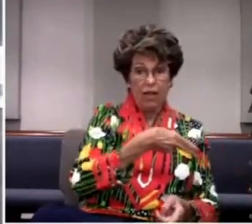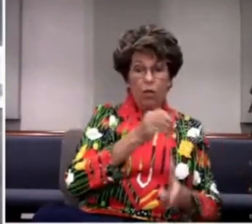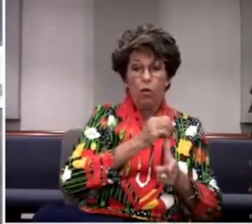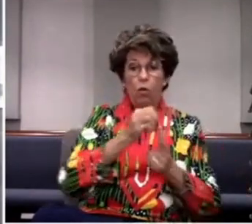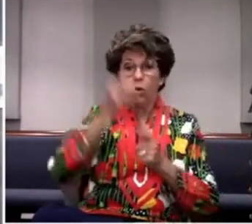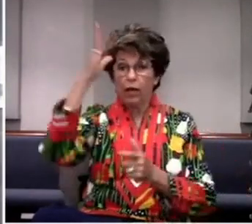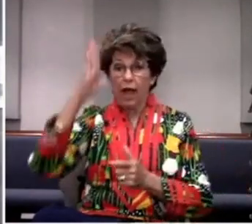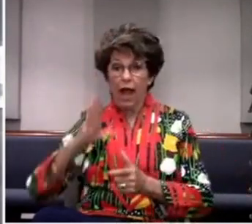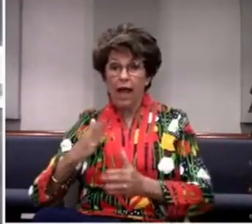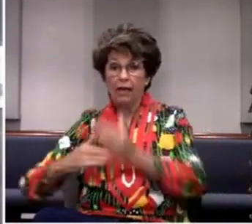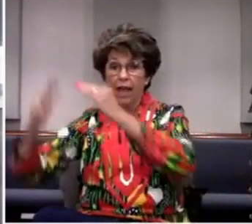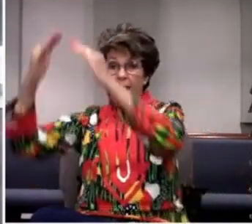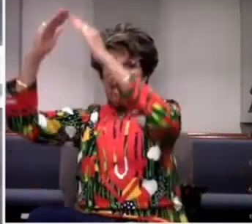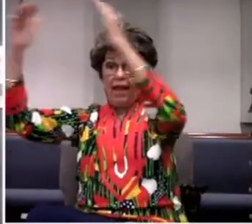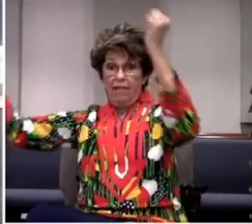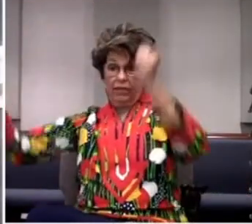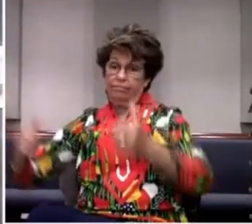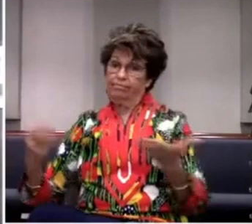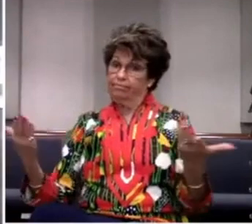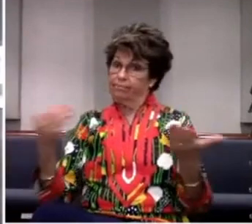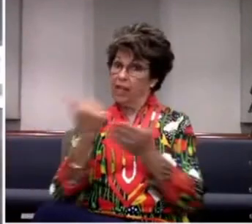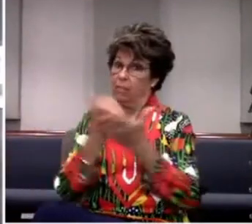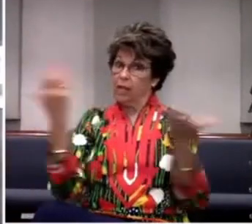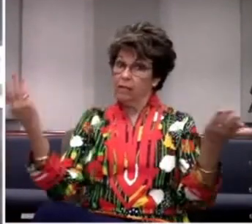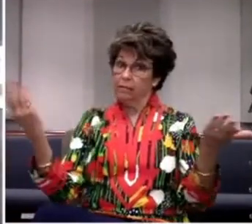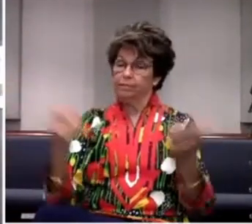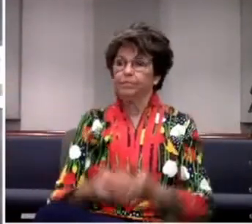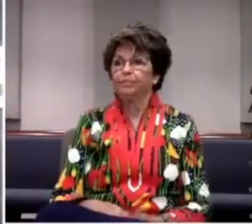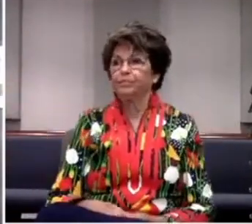Amen? Amen. Yeah, but Pastor,